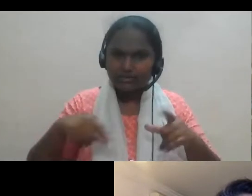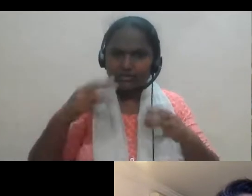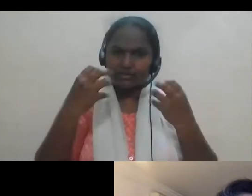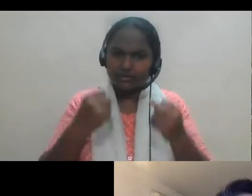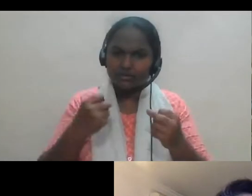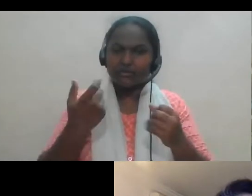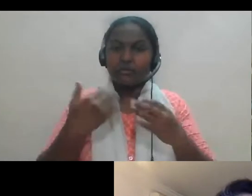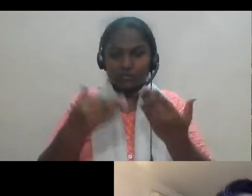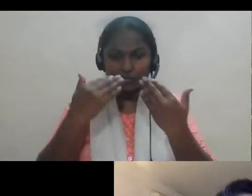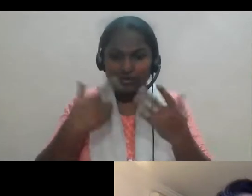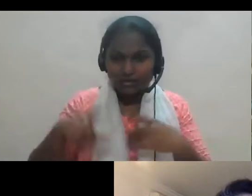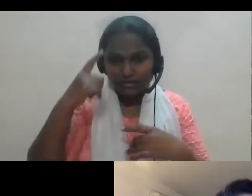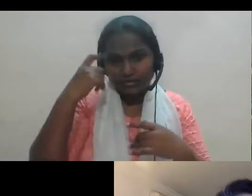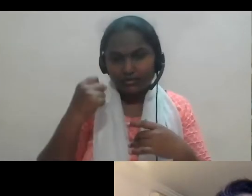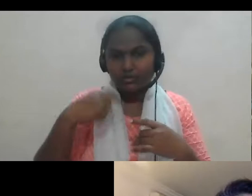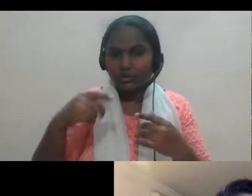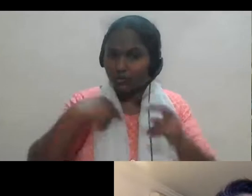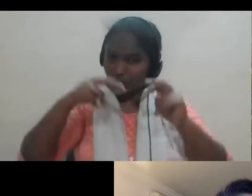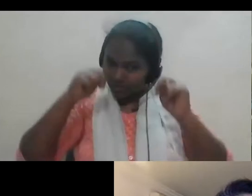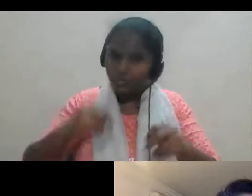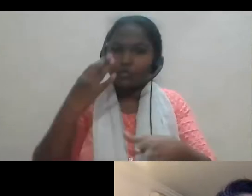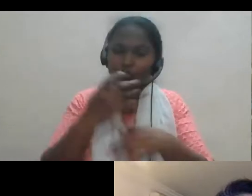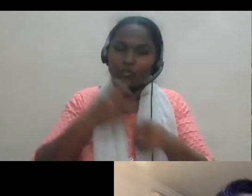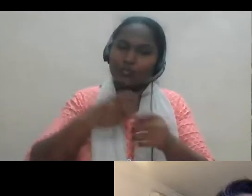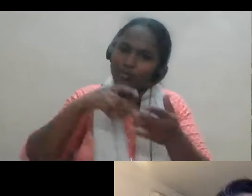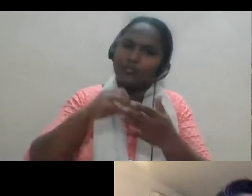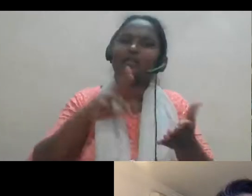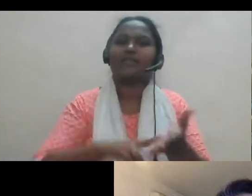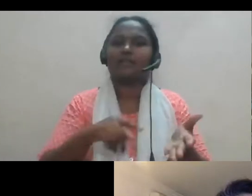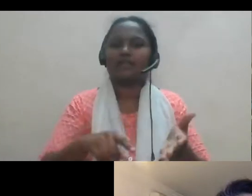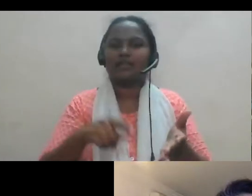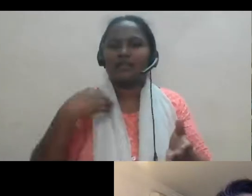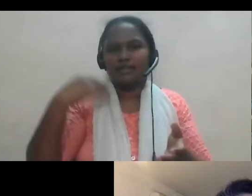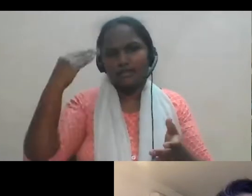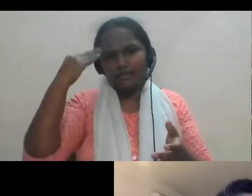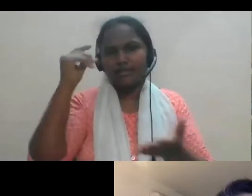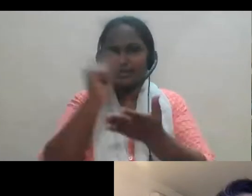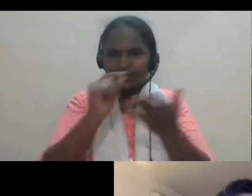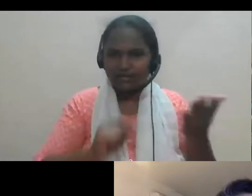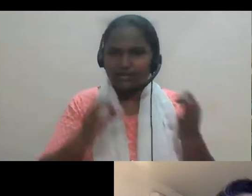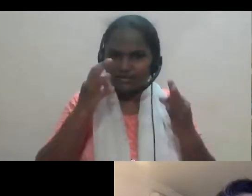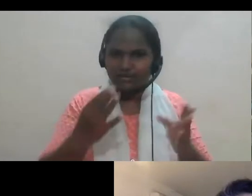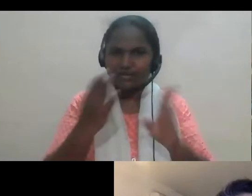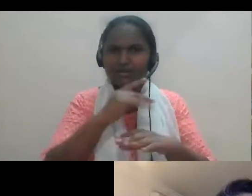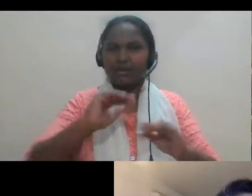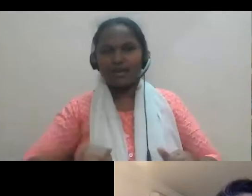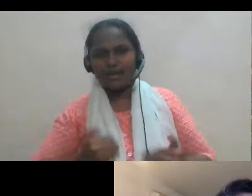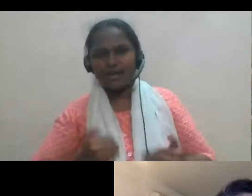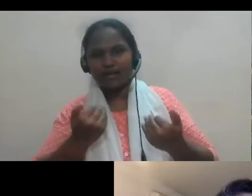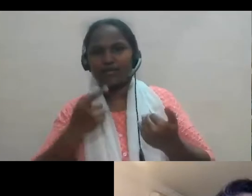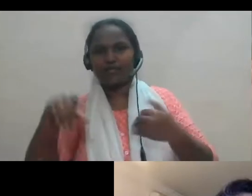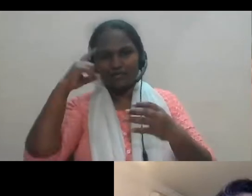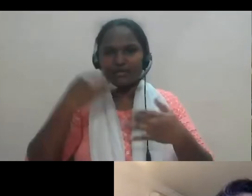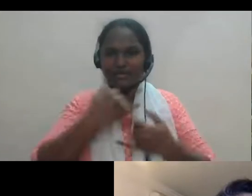education, and we need to work on that. I think you wrote to me the other day that how is it that we can